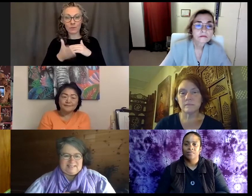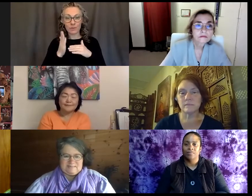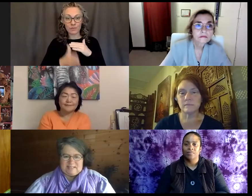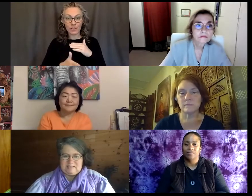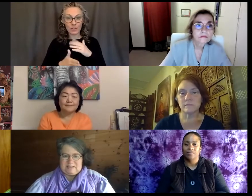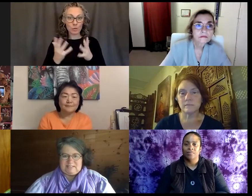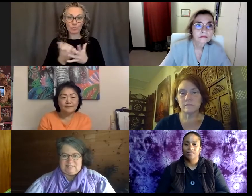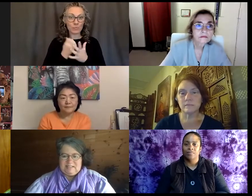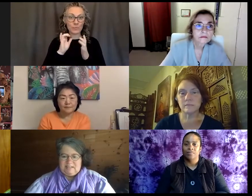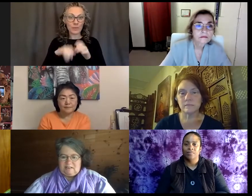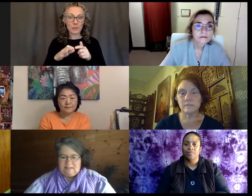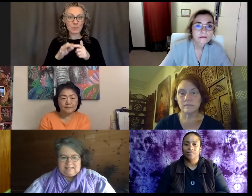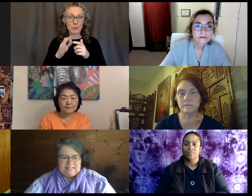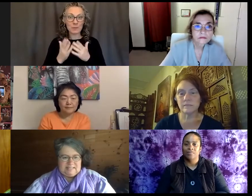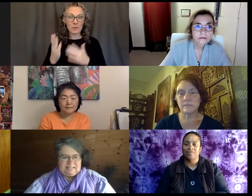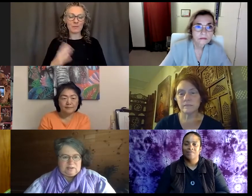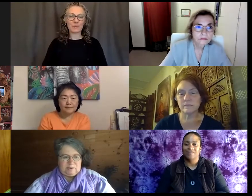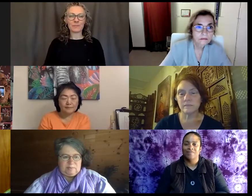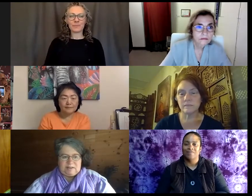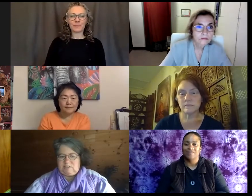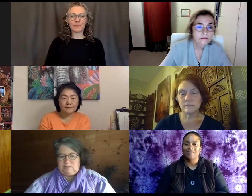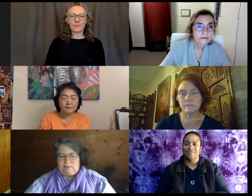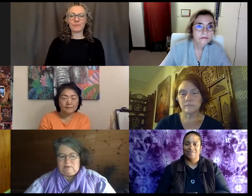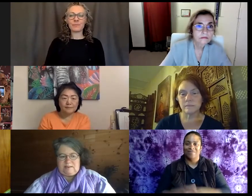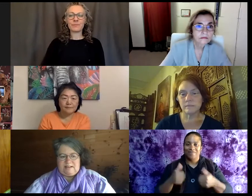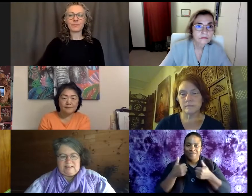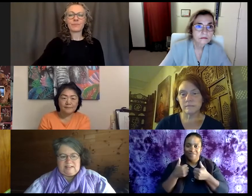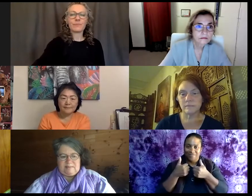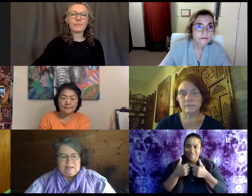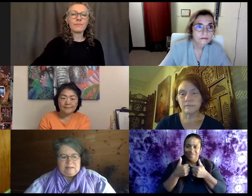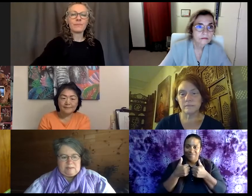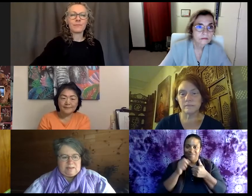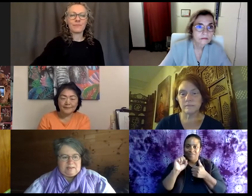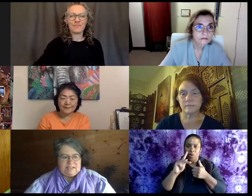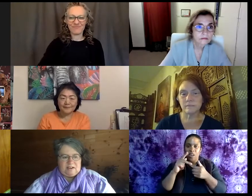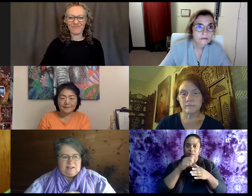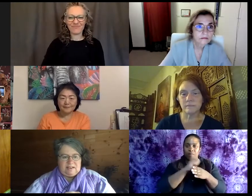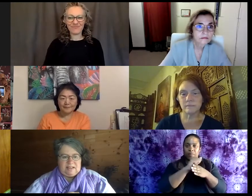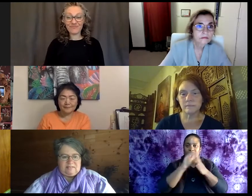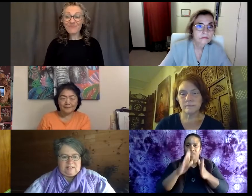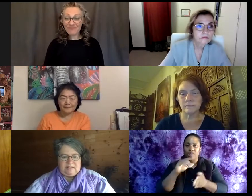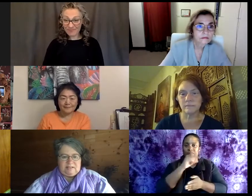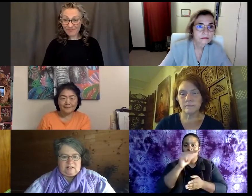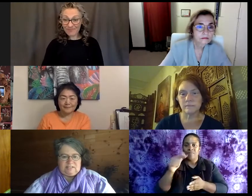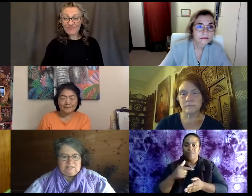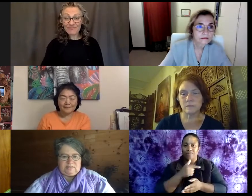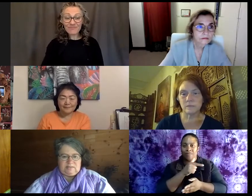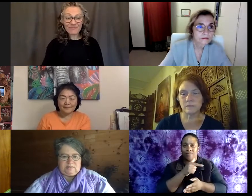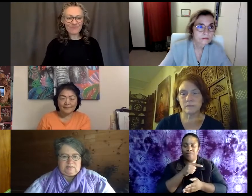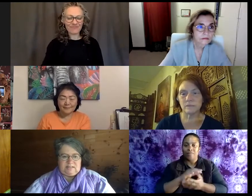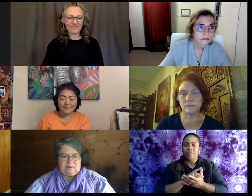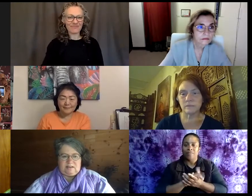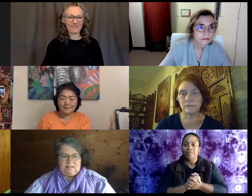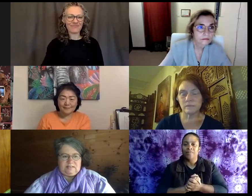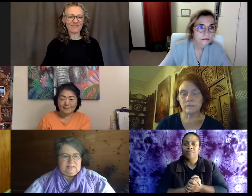that, that special. All right, let's see. So practitioners will go around and maybe have Karen, Henry, Audrey,